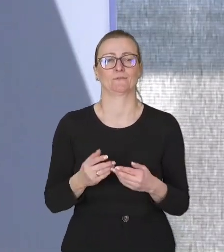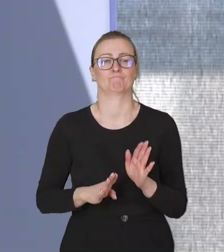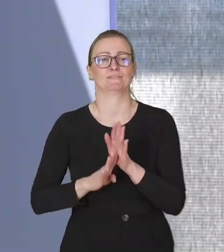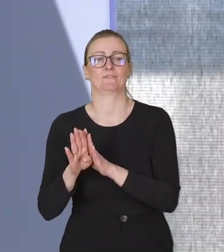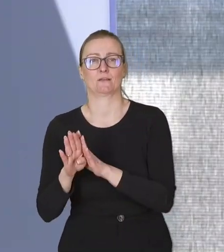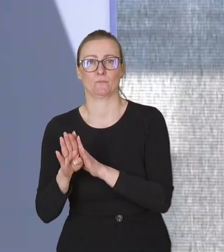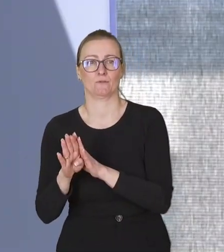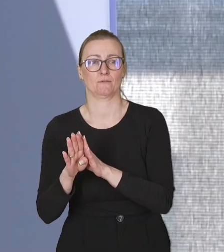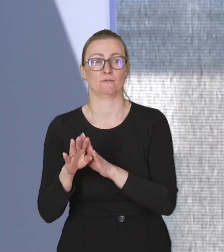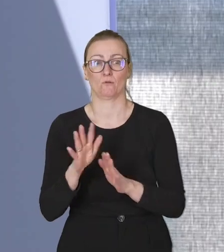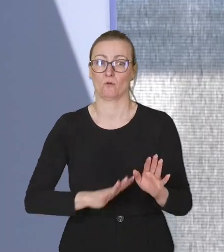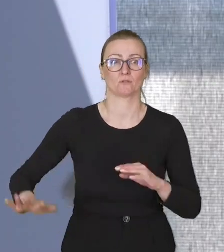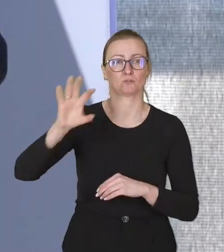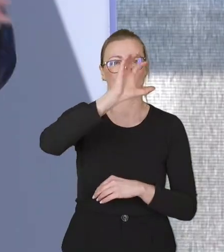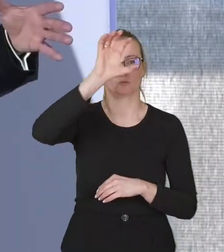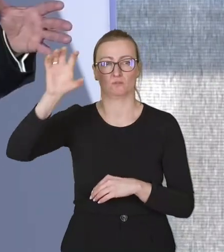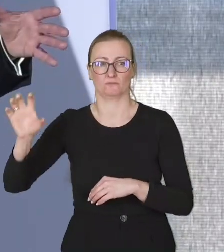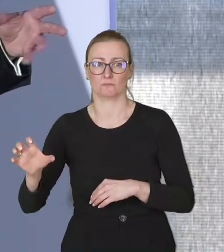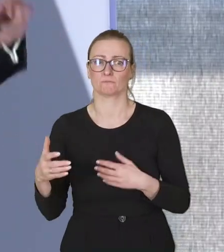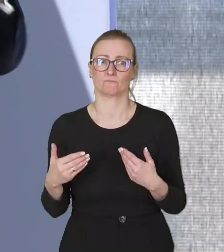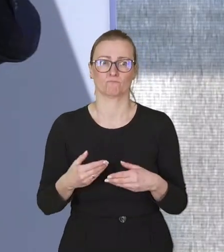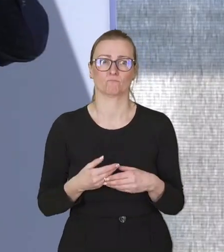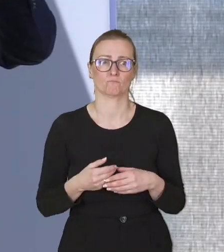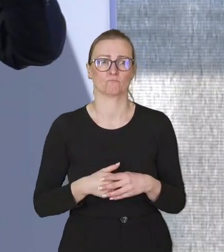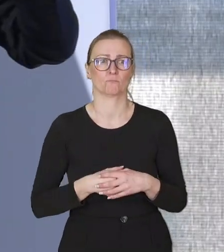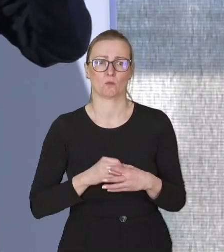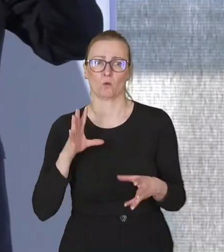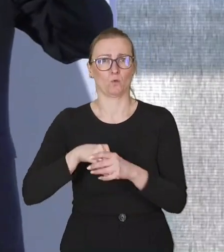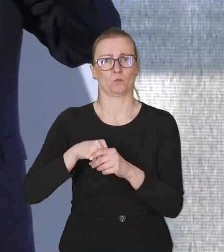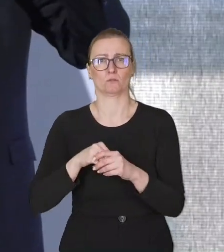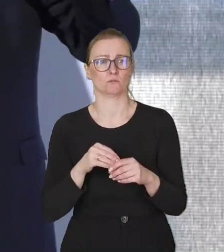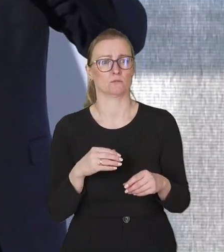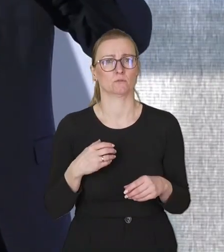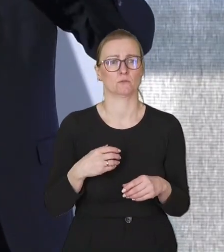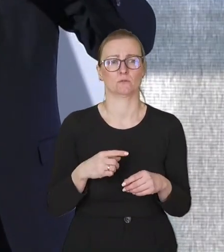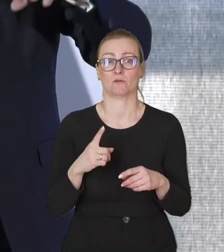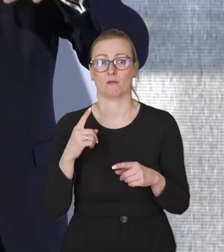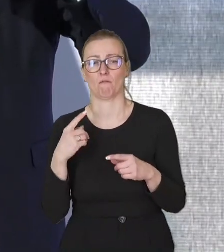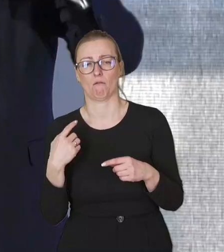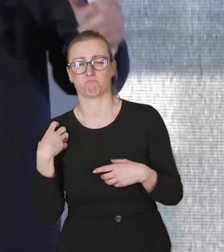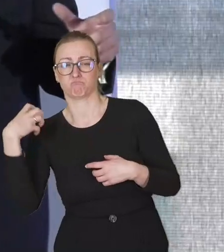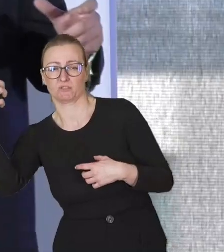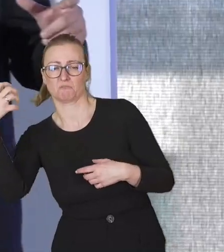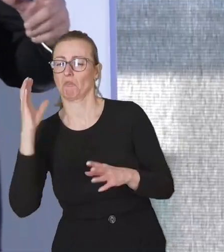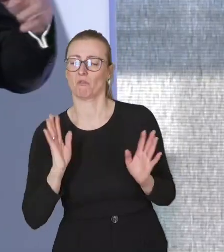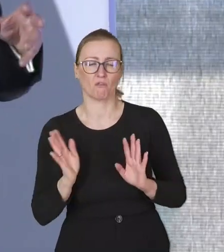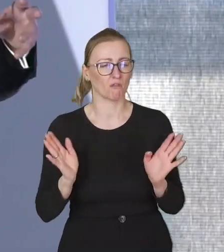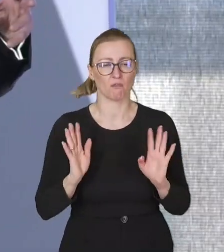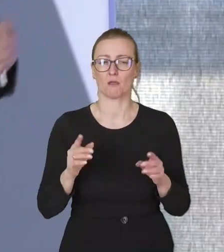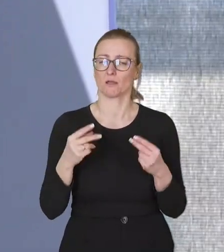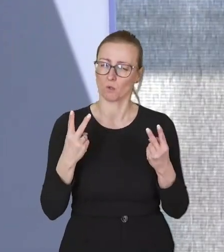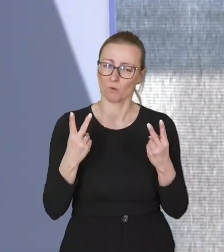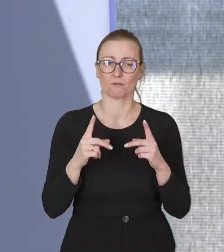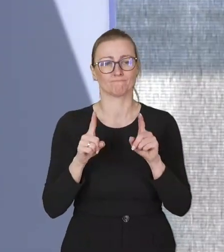only in the rich, but this is an issue which could be rightly, in the right way, adapted to